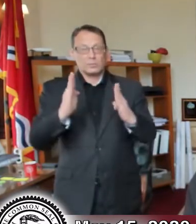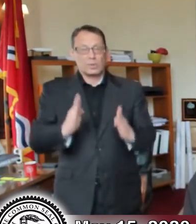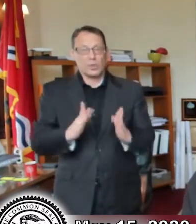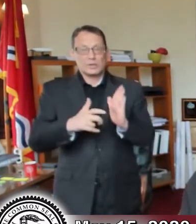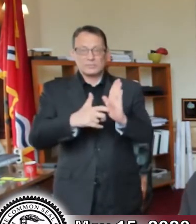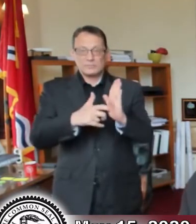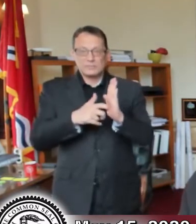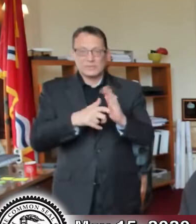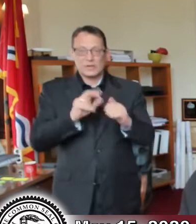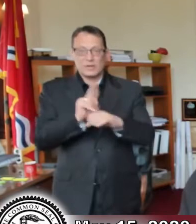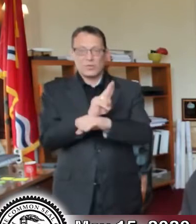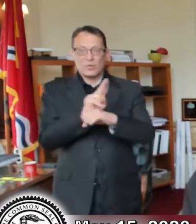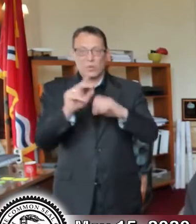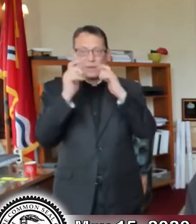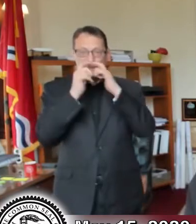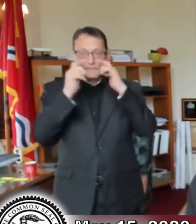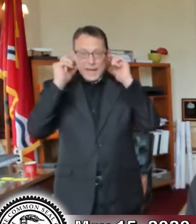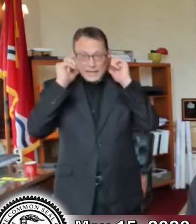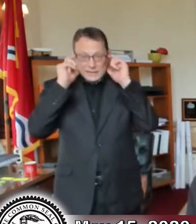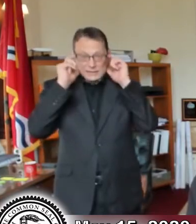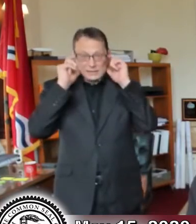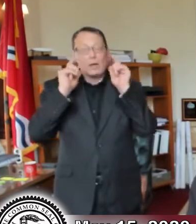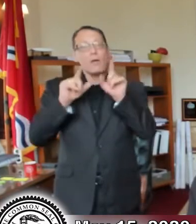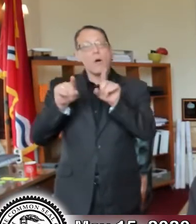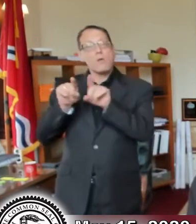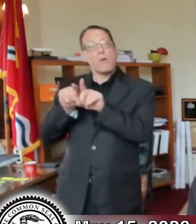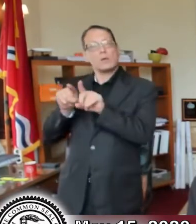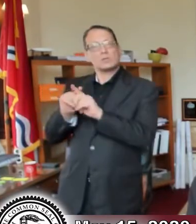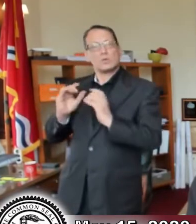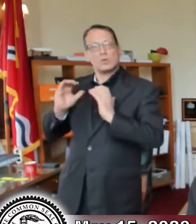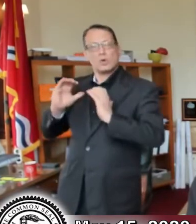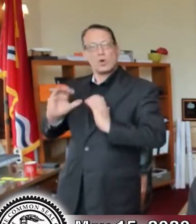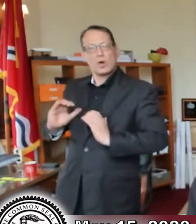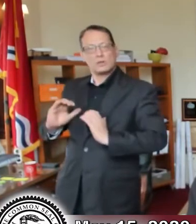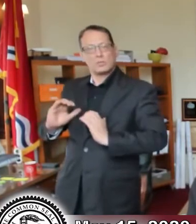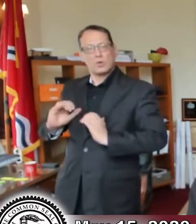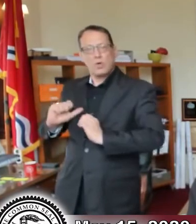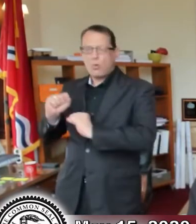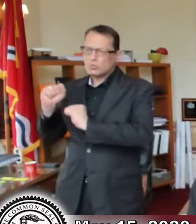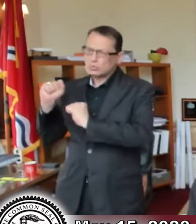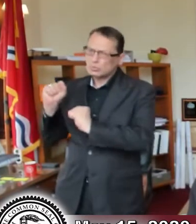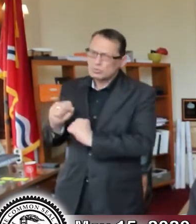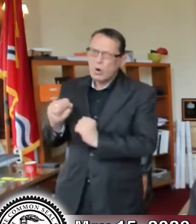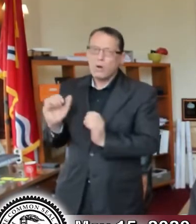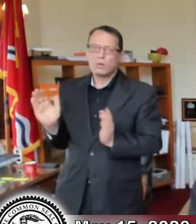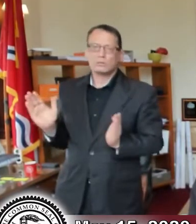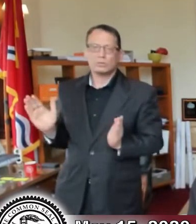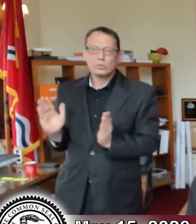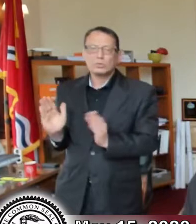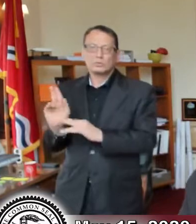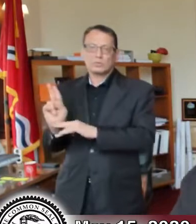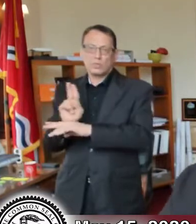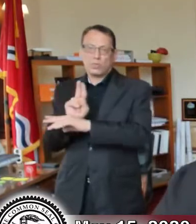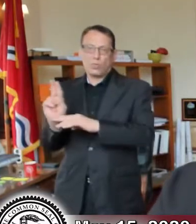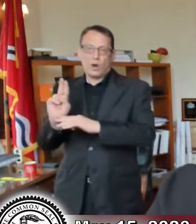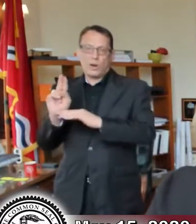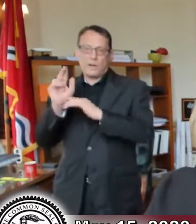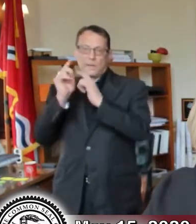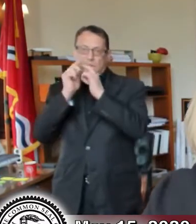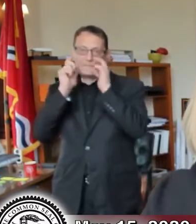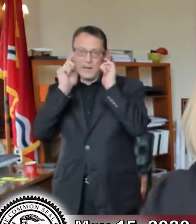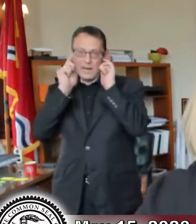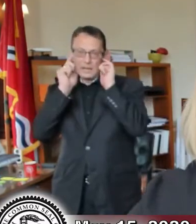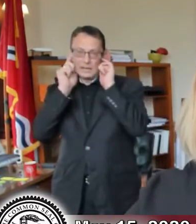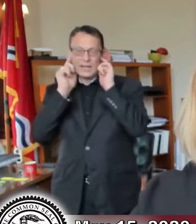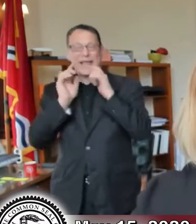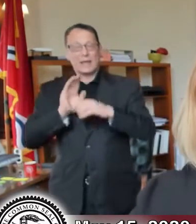to be wearing masks, and the customers are strongly encouraged to wear masks. Some businesses